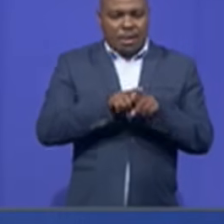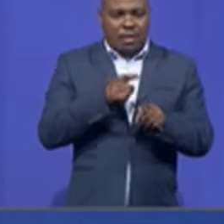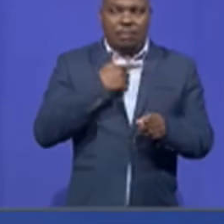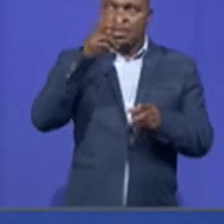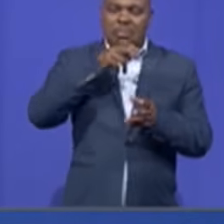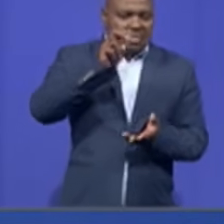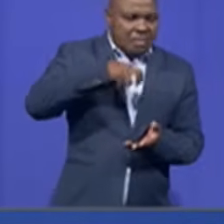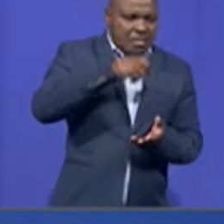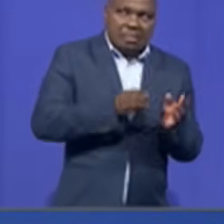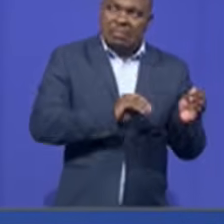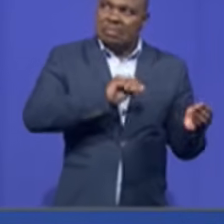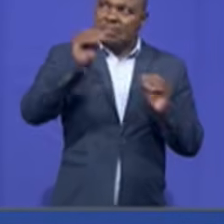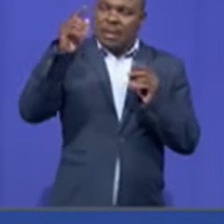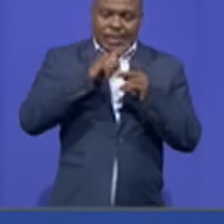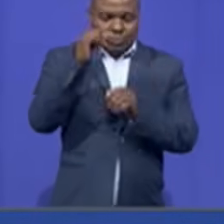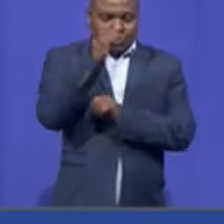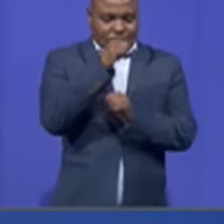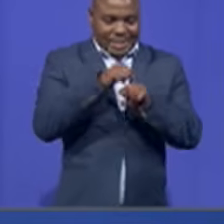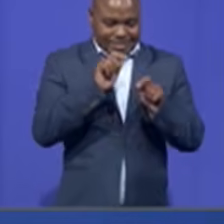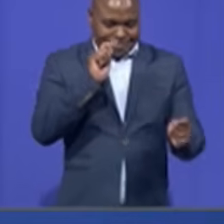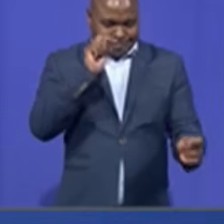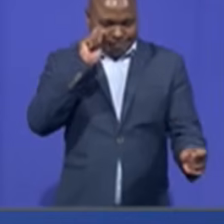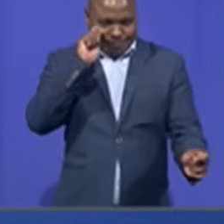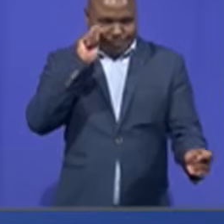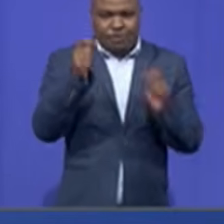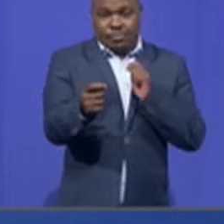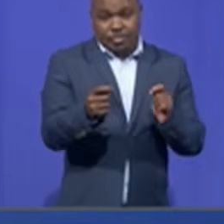extraction to structural transformation?